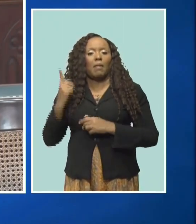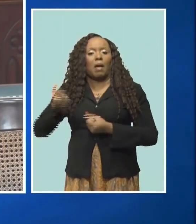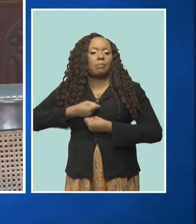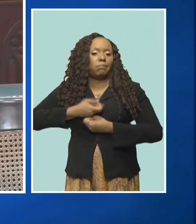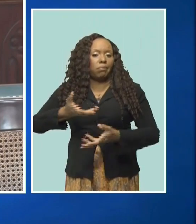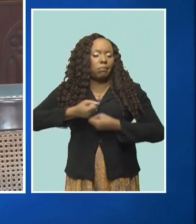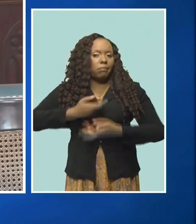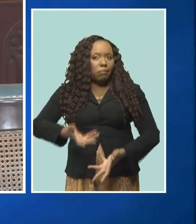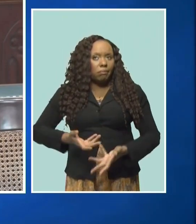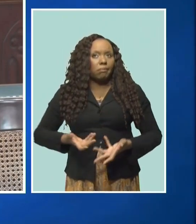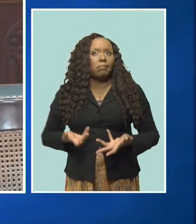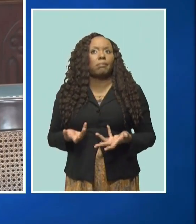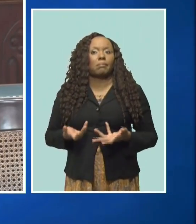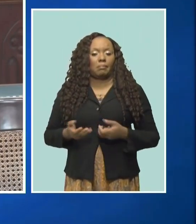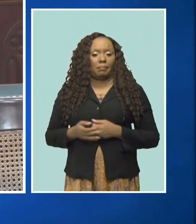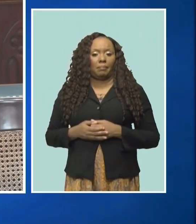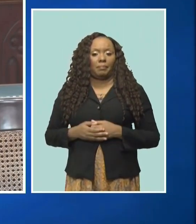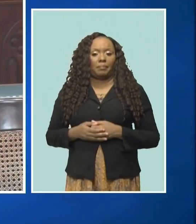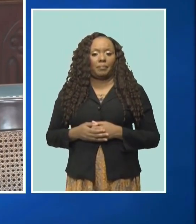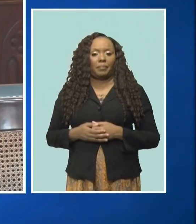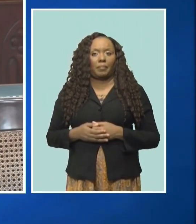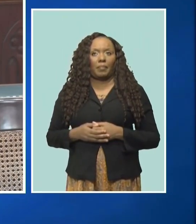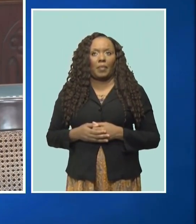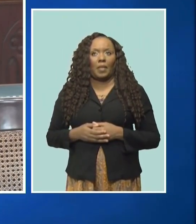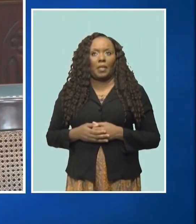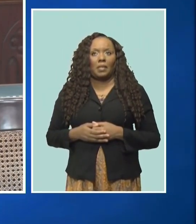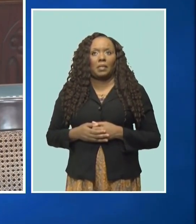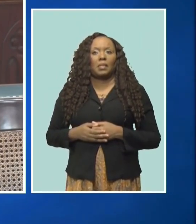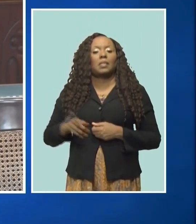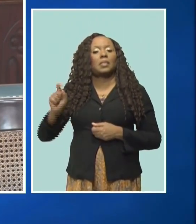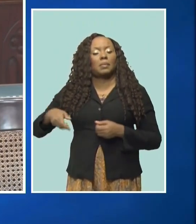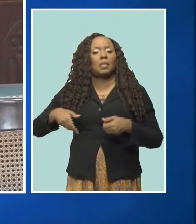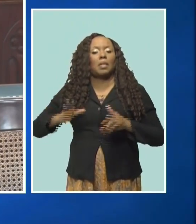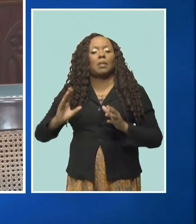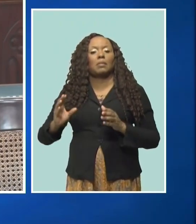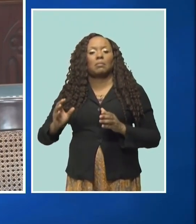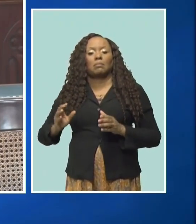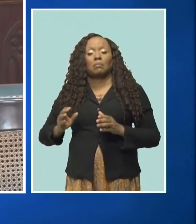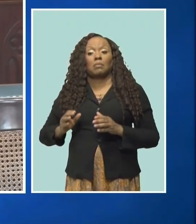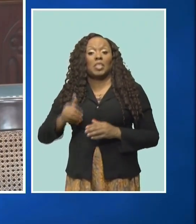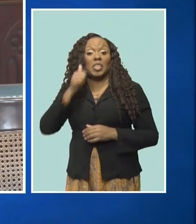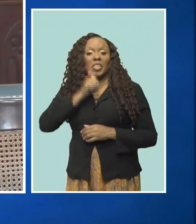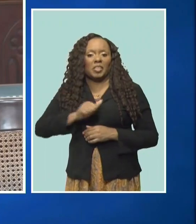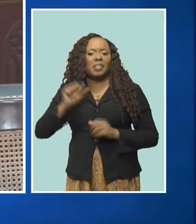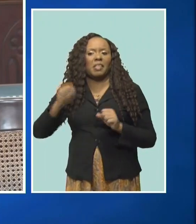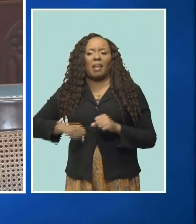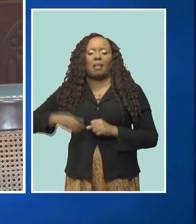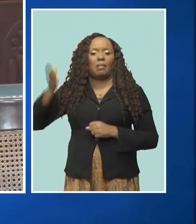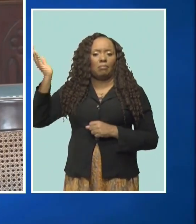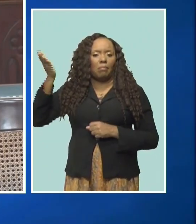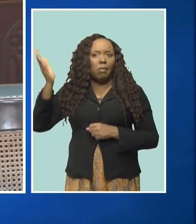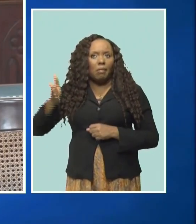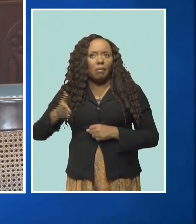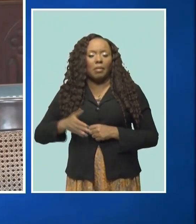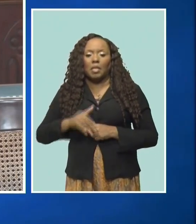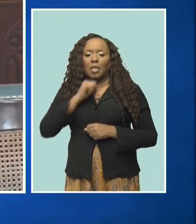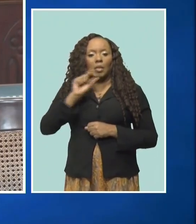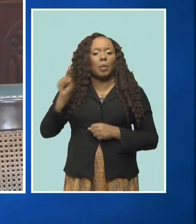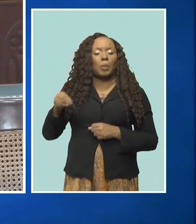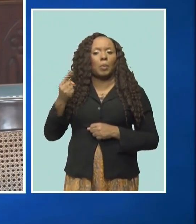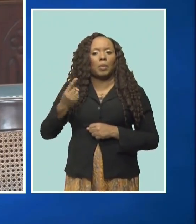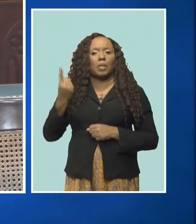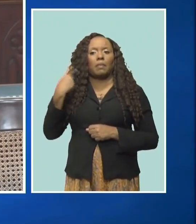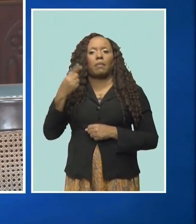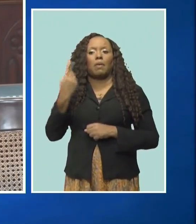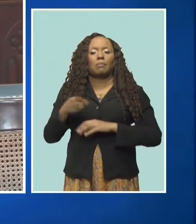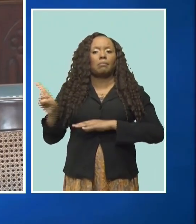express herself evidentially. In other words, to give her testimony. And she must be given the right and the opportunity not only to be heard, but to